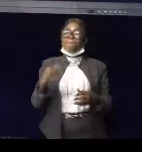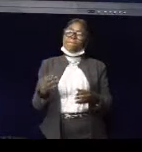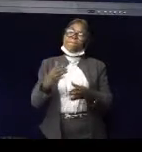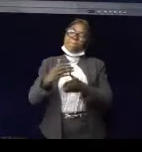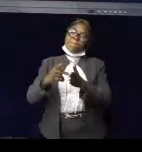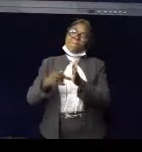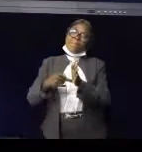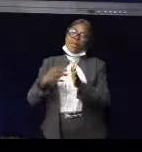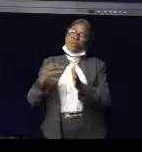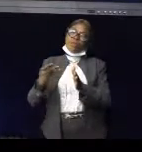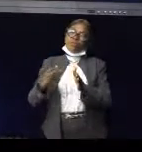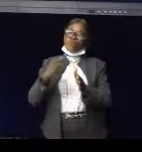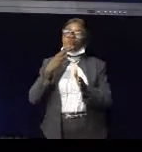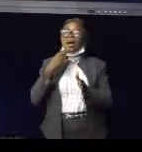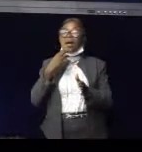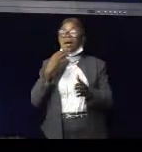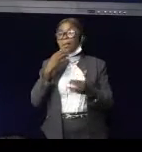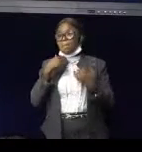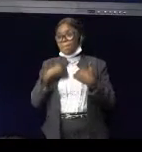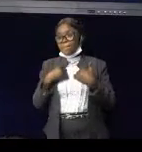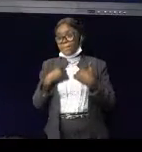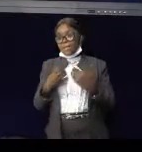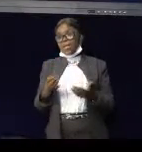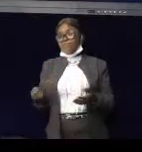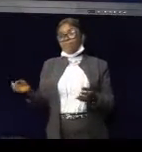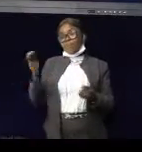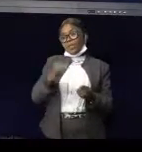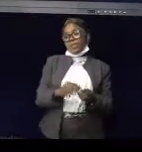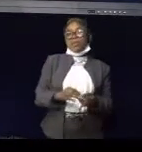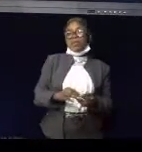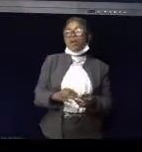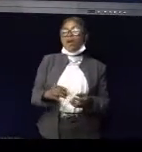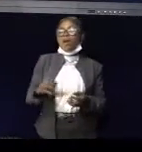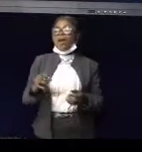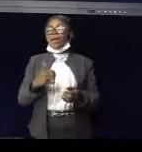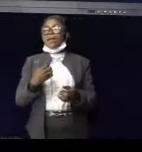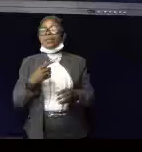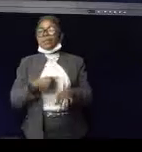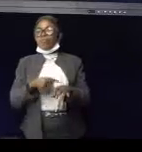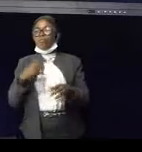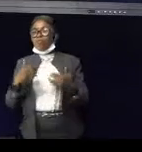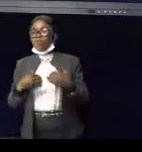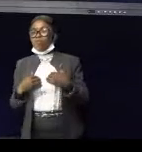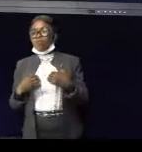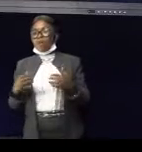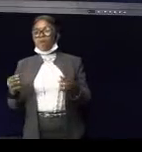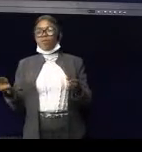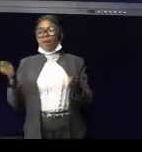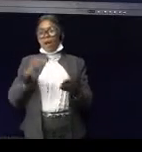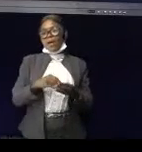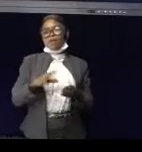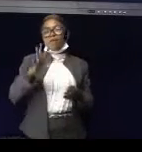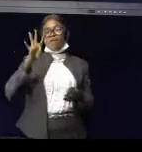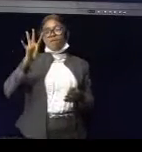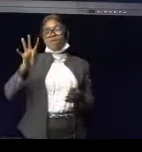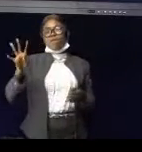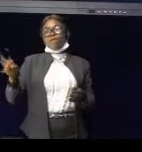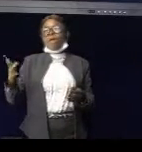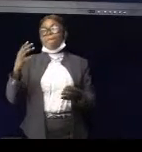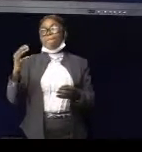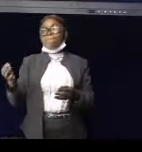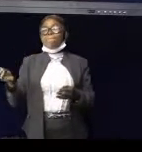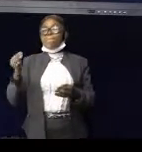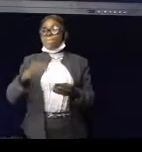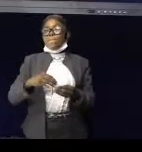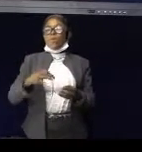sugar has been increased 8 times. Then every time you add 1 part of sugar, you have to add 4 parts of flour. So